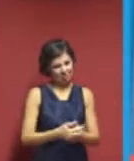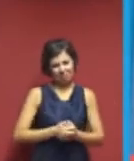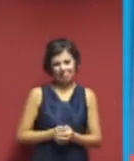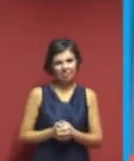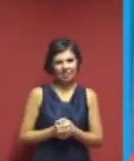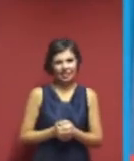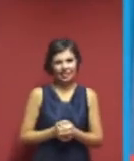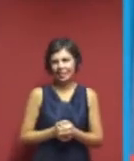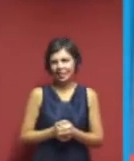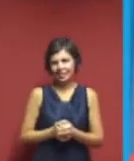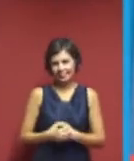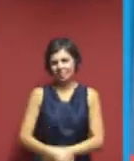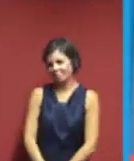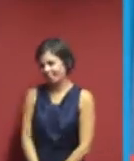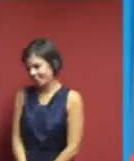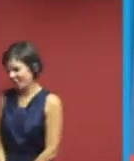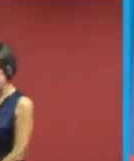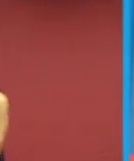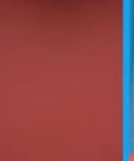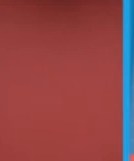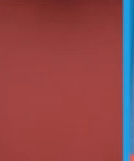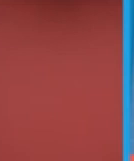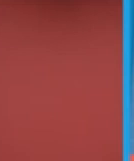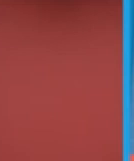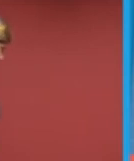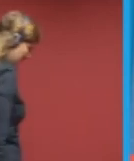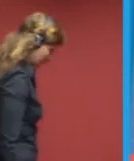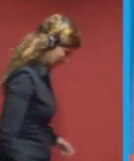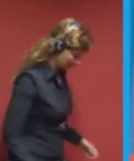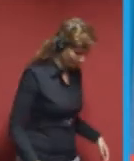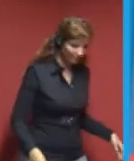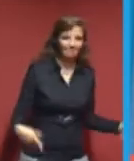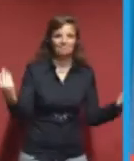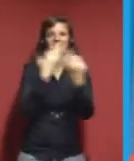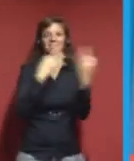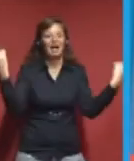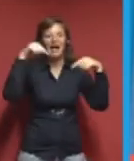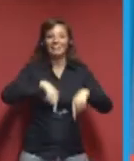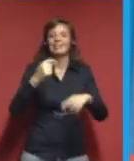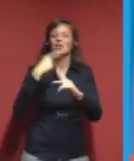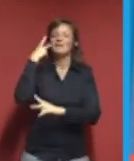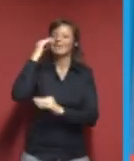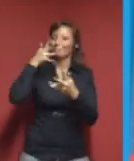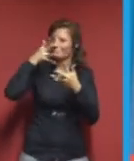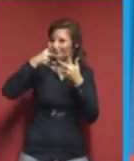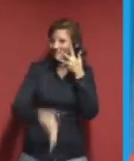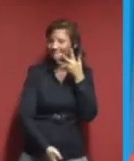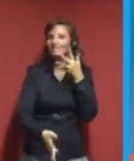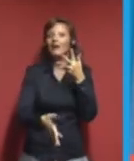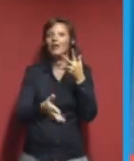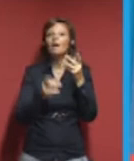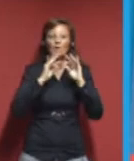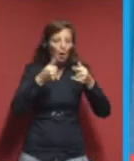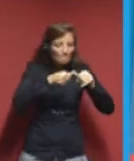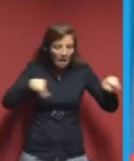Let's take a deep and wide look at the pillars of the maker movement, I mean, the big